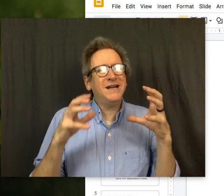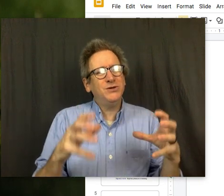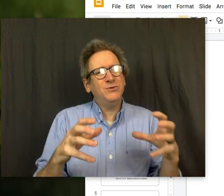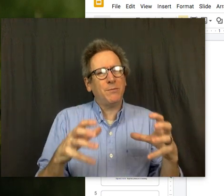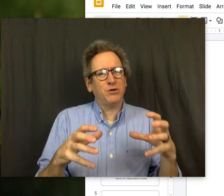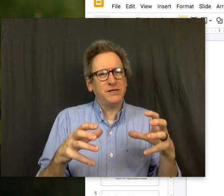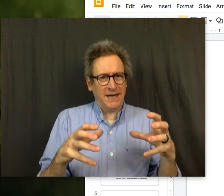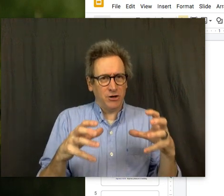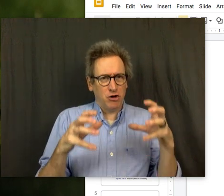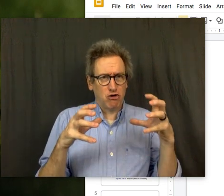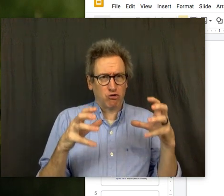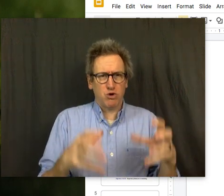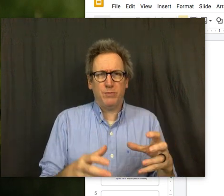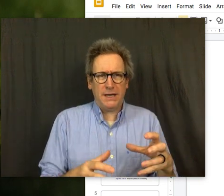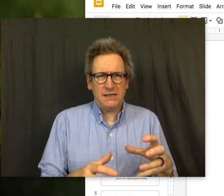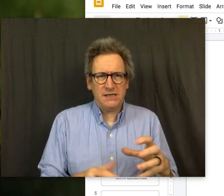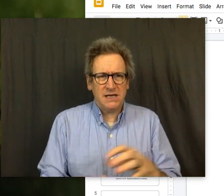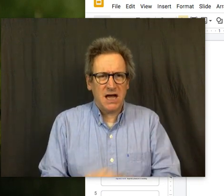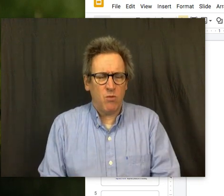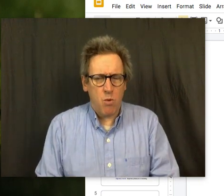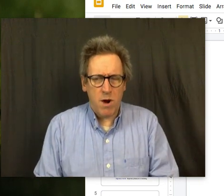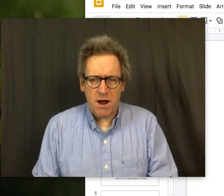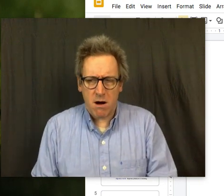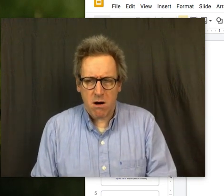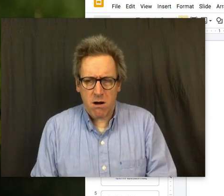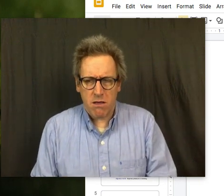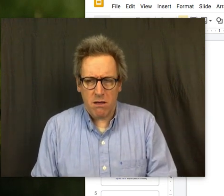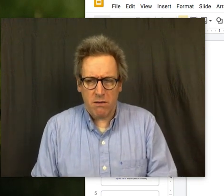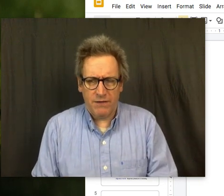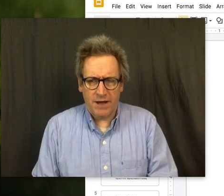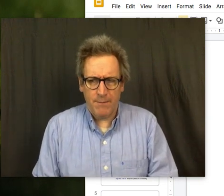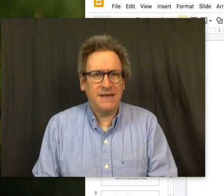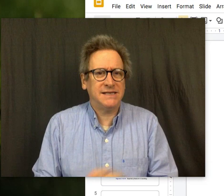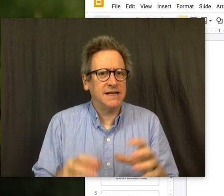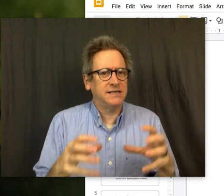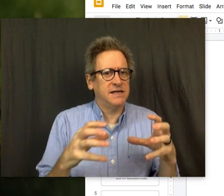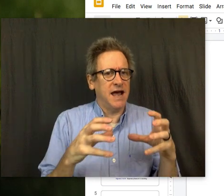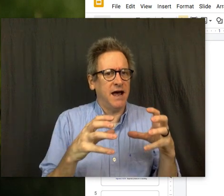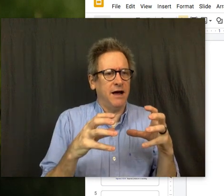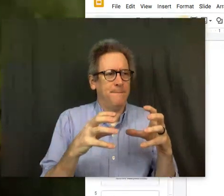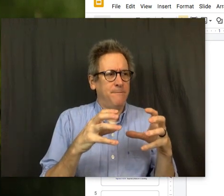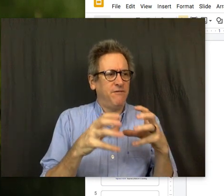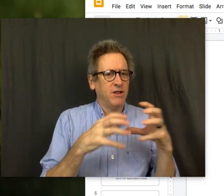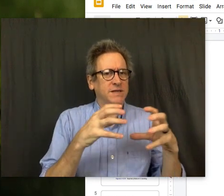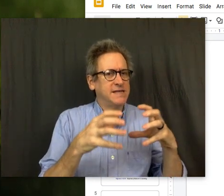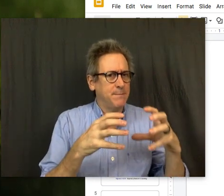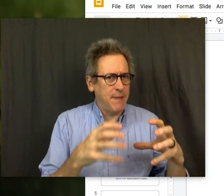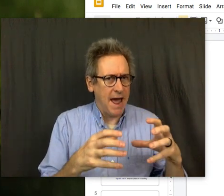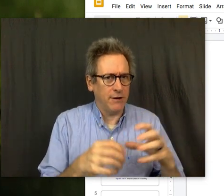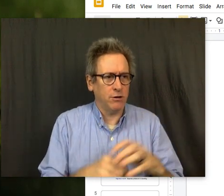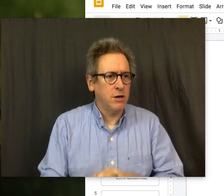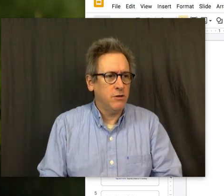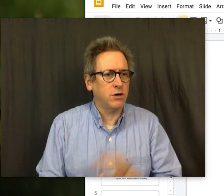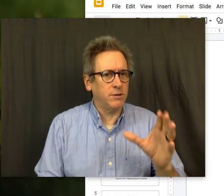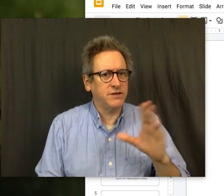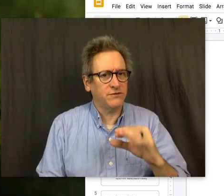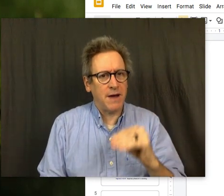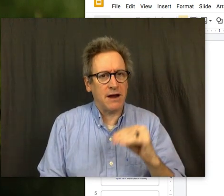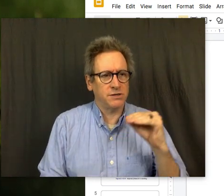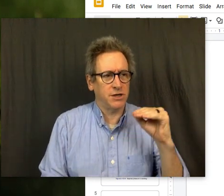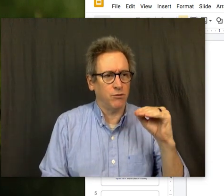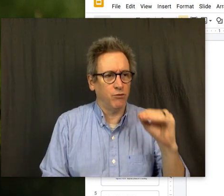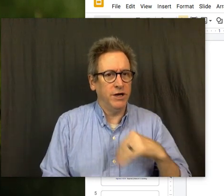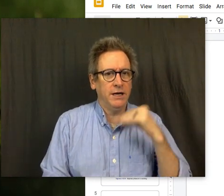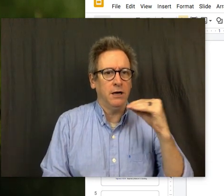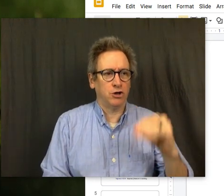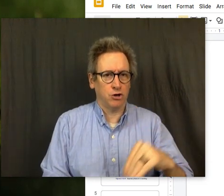we're going to do numbers in groupings where they make sense following the same pattern. There are a couple different